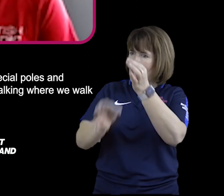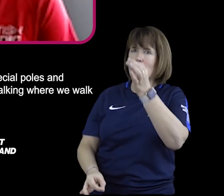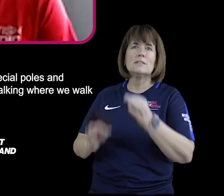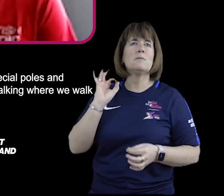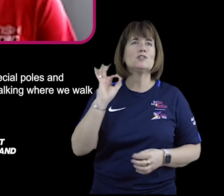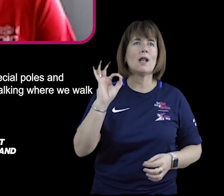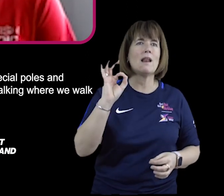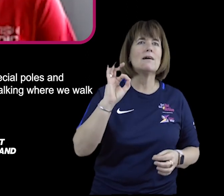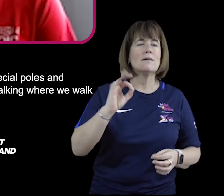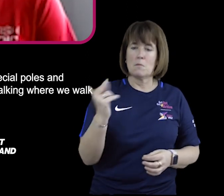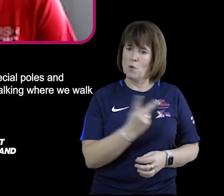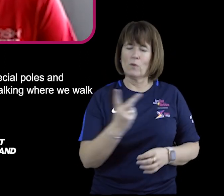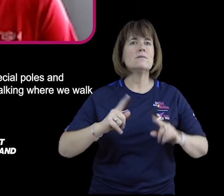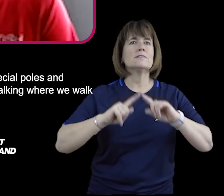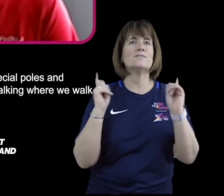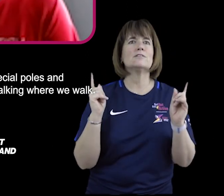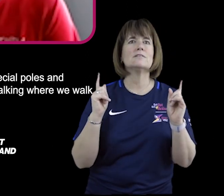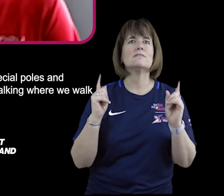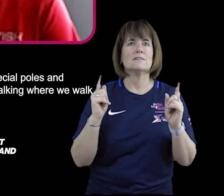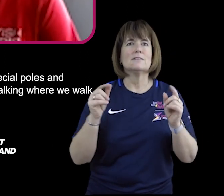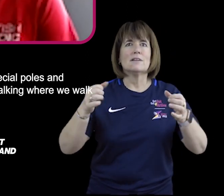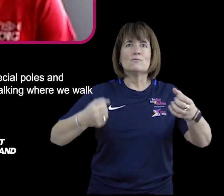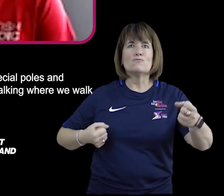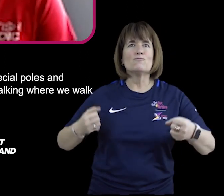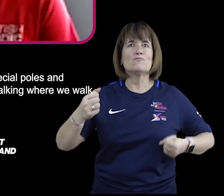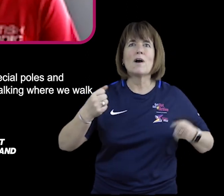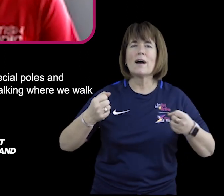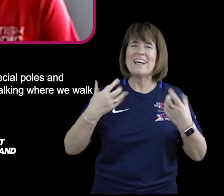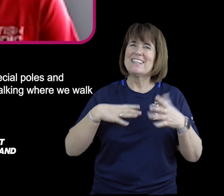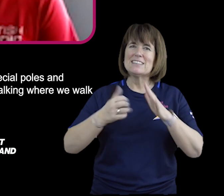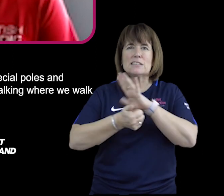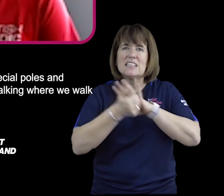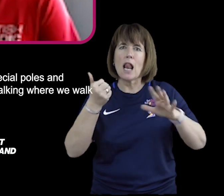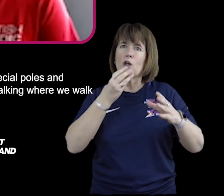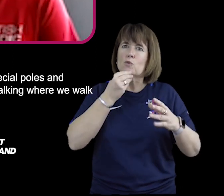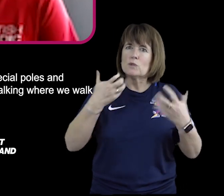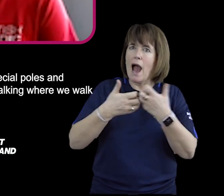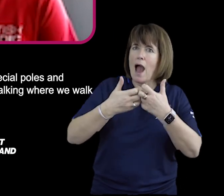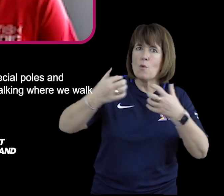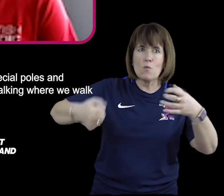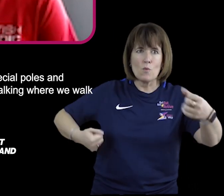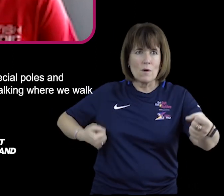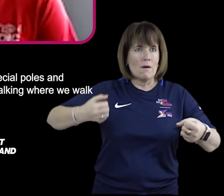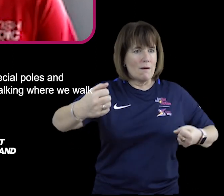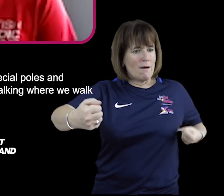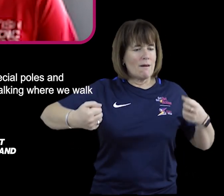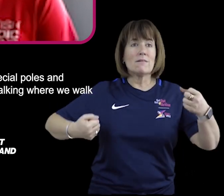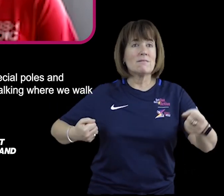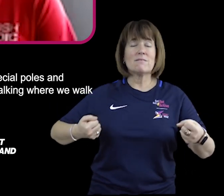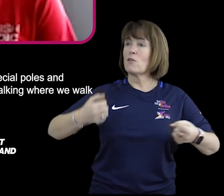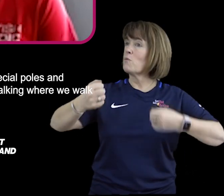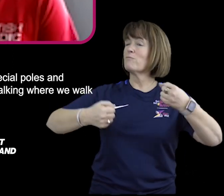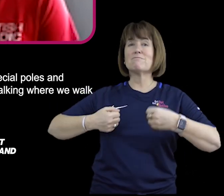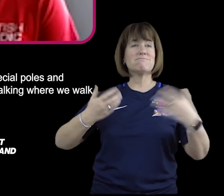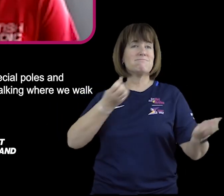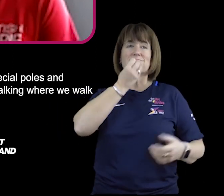two special poles, and they're different to walking sticks. And they need to learn the technique of Nordic walking,